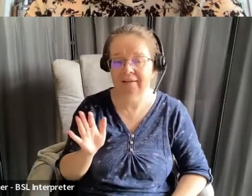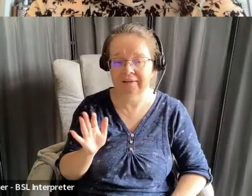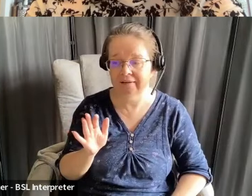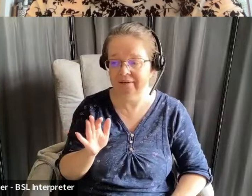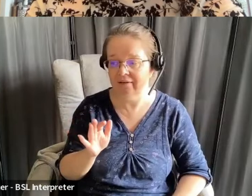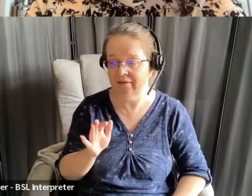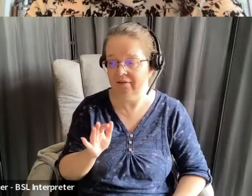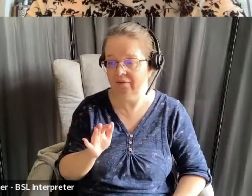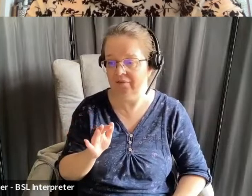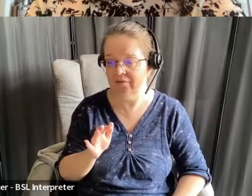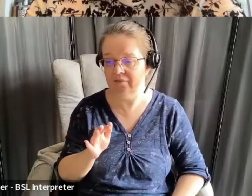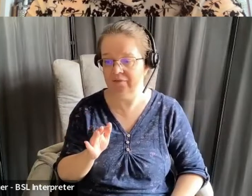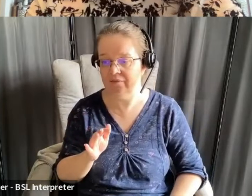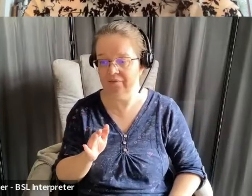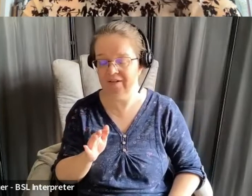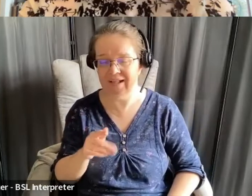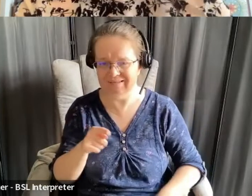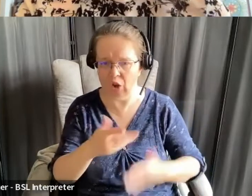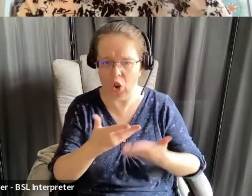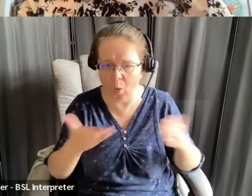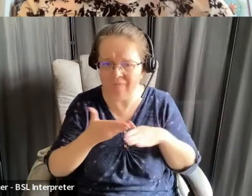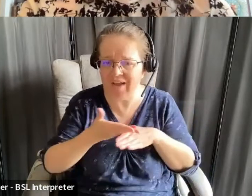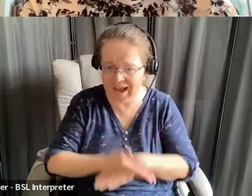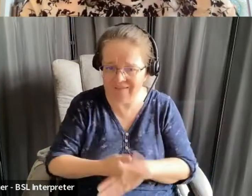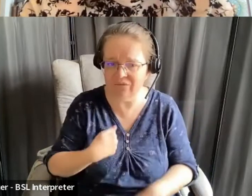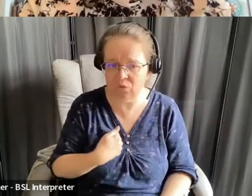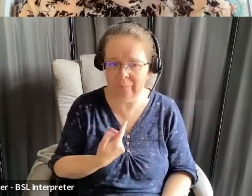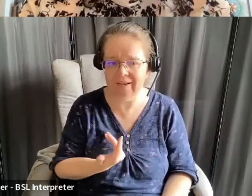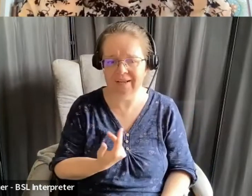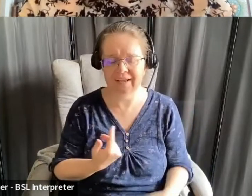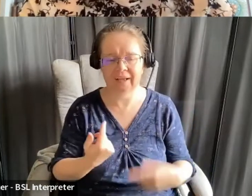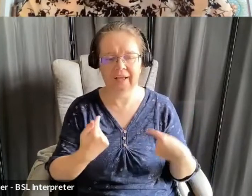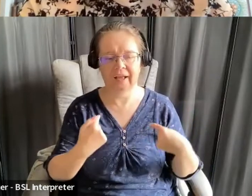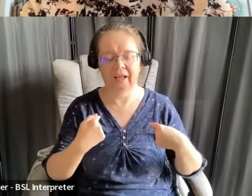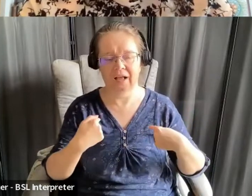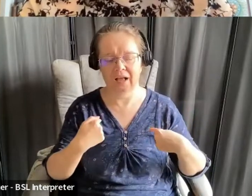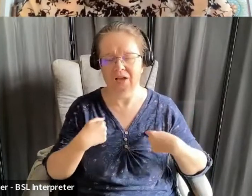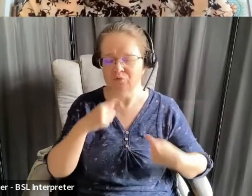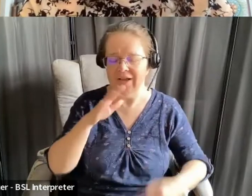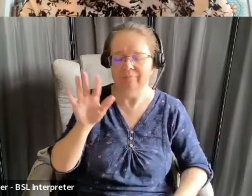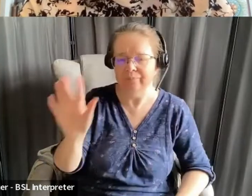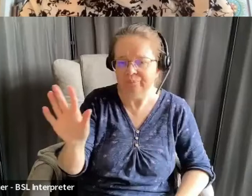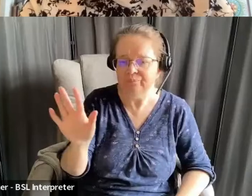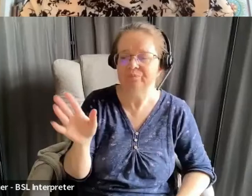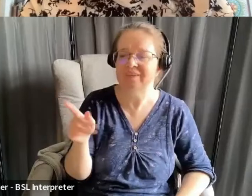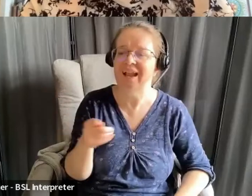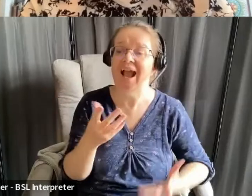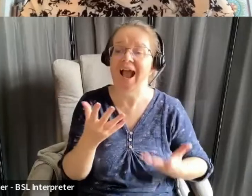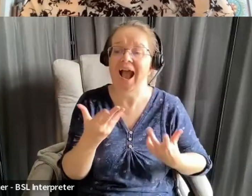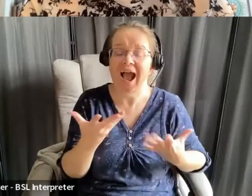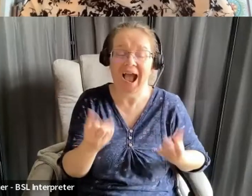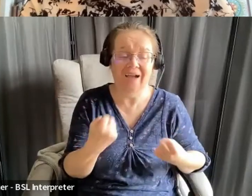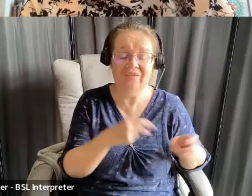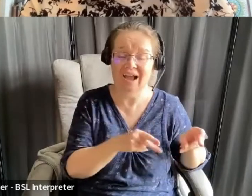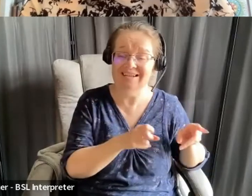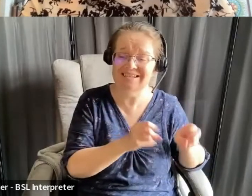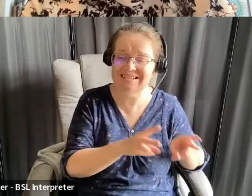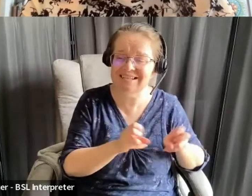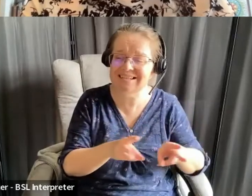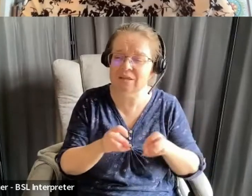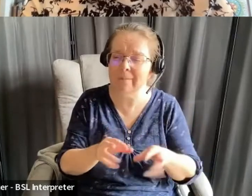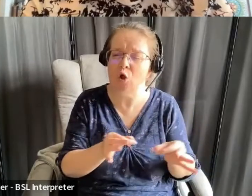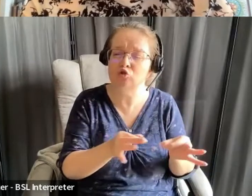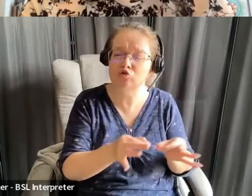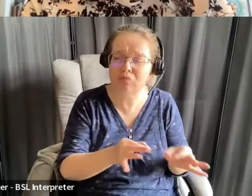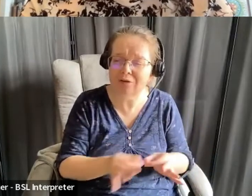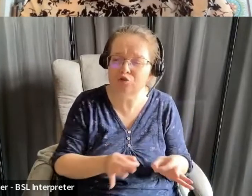I respond to those questions, you know, like, how big a problem is it, by saying, well, look, there are assistive technologies, there are strategies